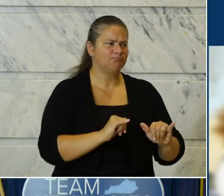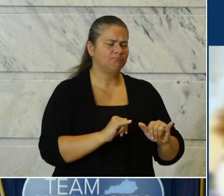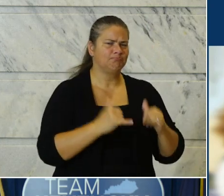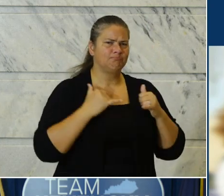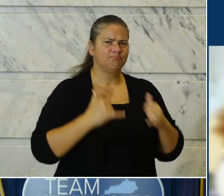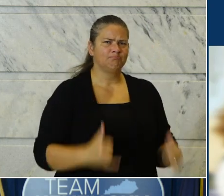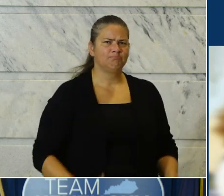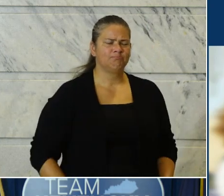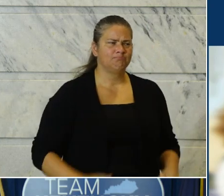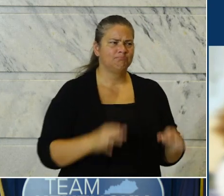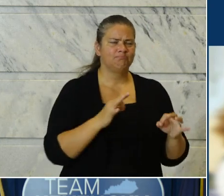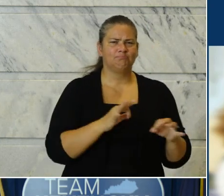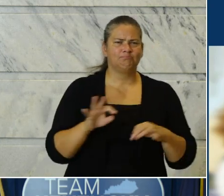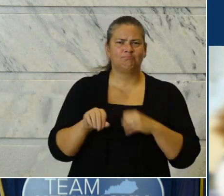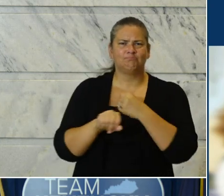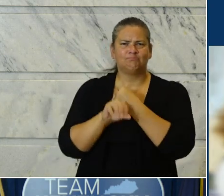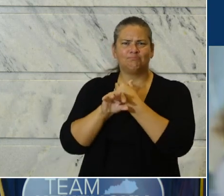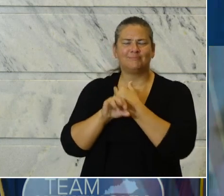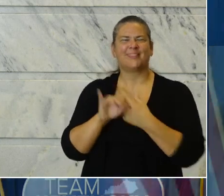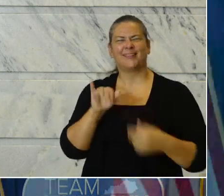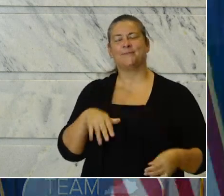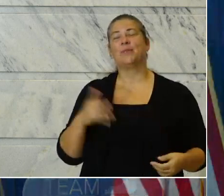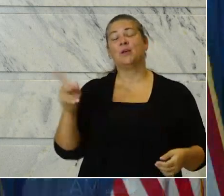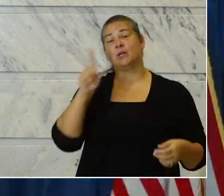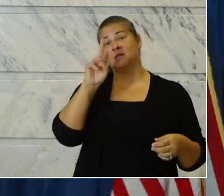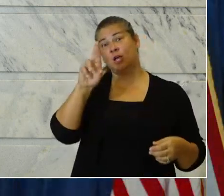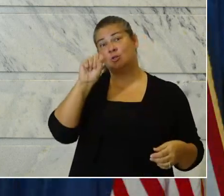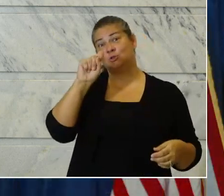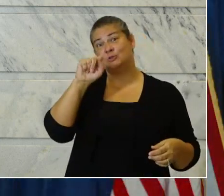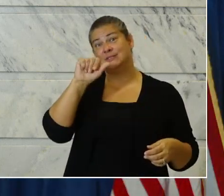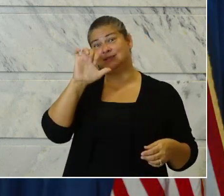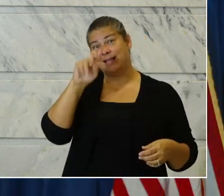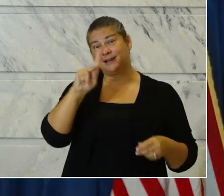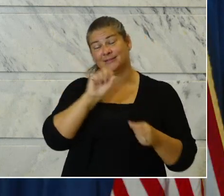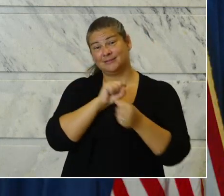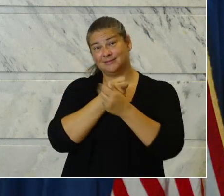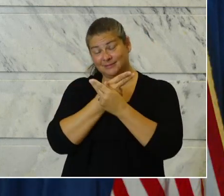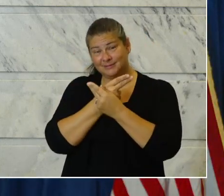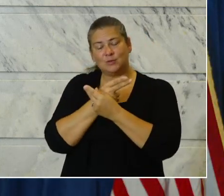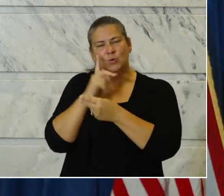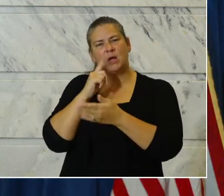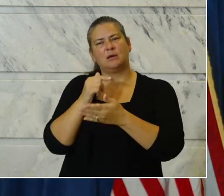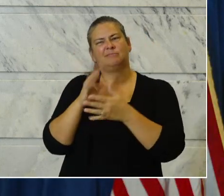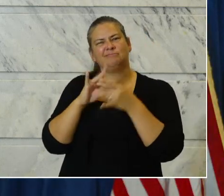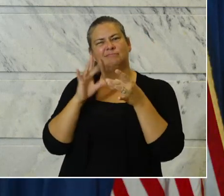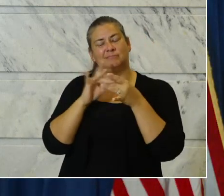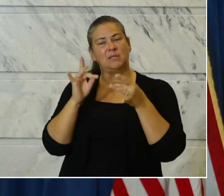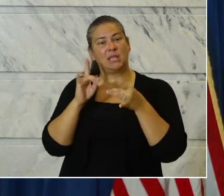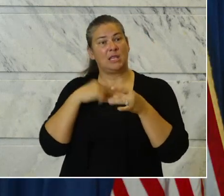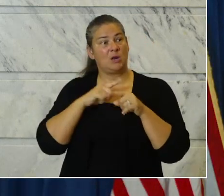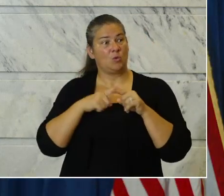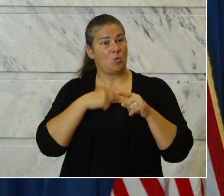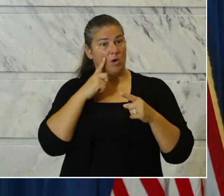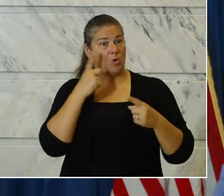has 3 or 4 things he's going to update us on, and then we're moving fast today. We'll open it up for questions and get out a little bit